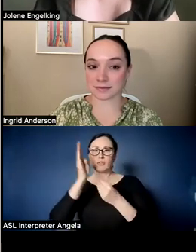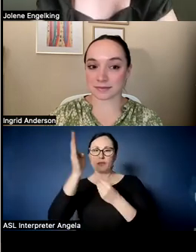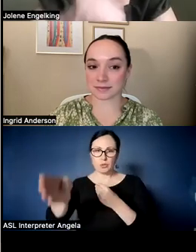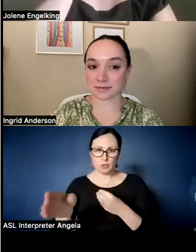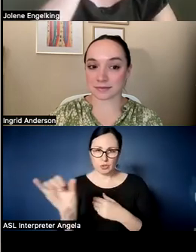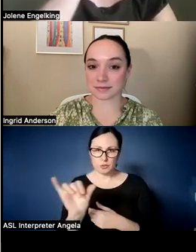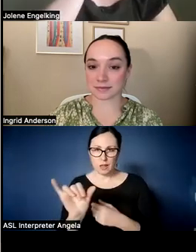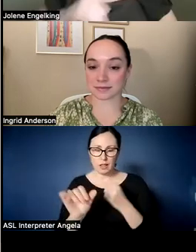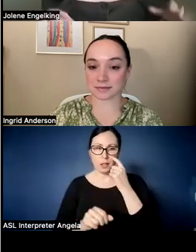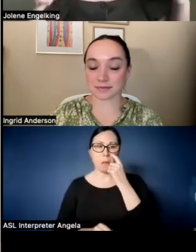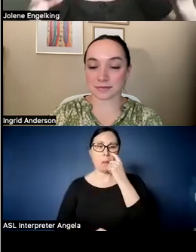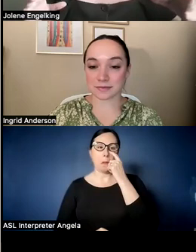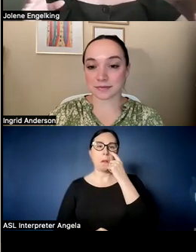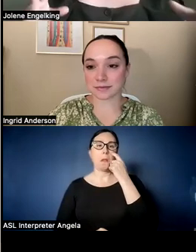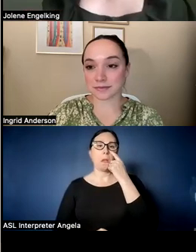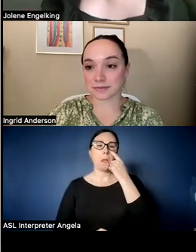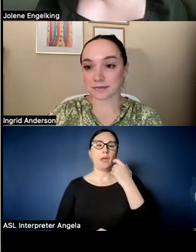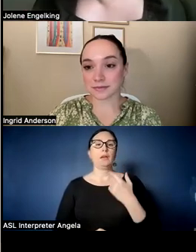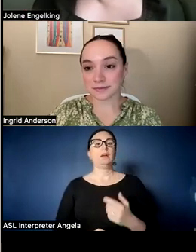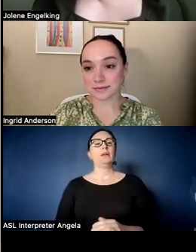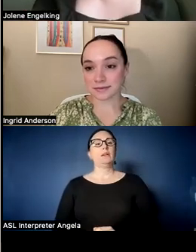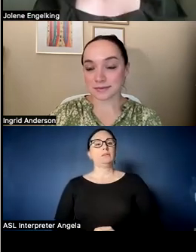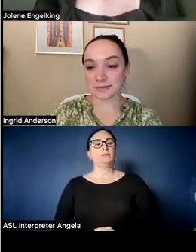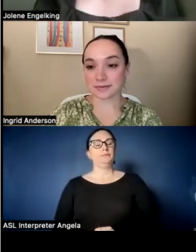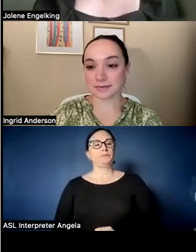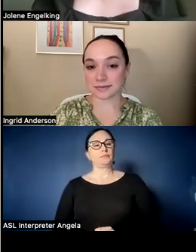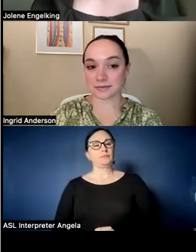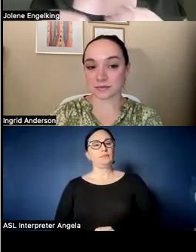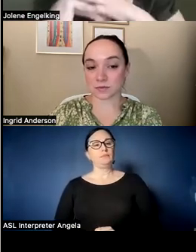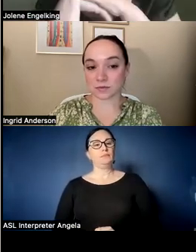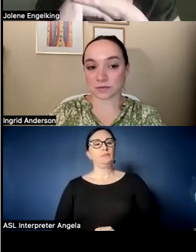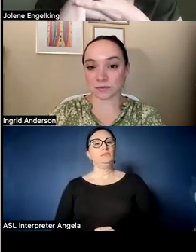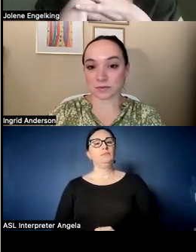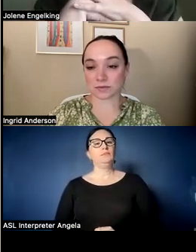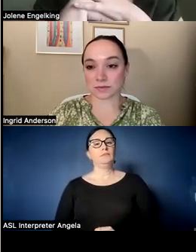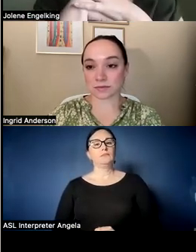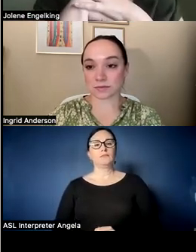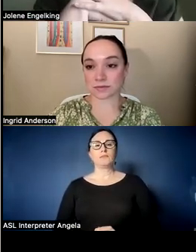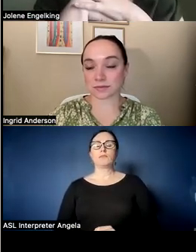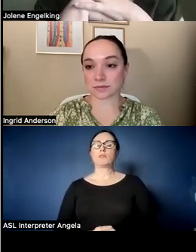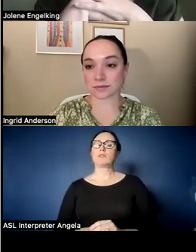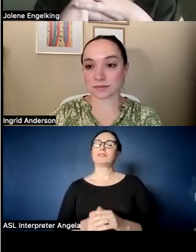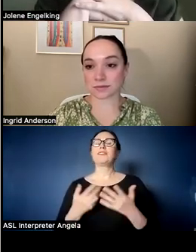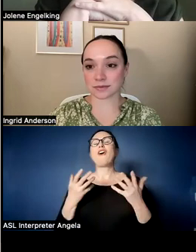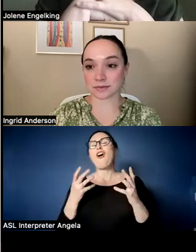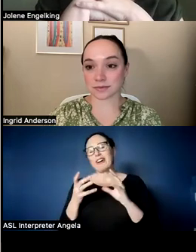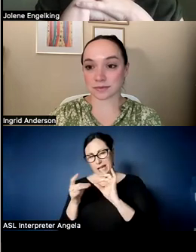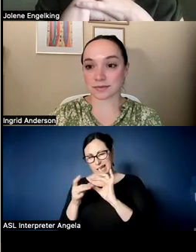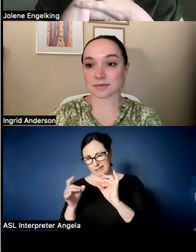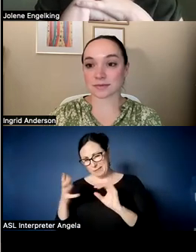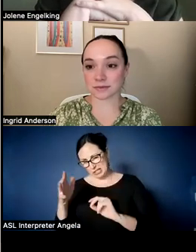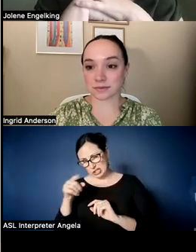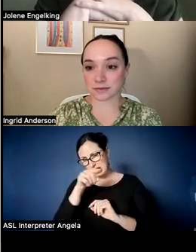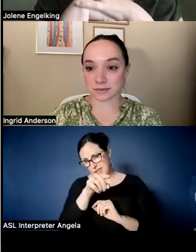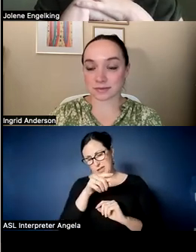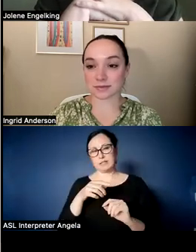All right. So just kind of for groundwork, and so I've already alluded to this, we are talking about that full spectrum of